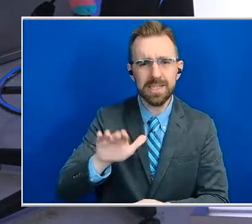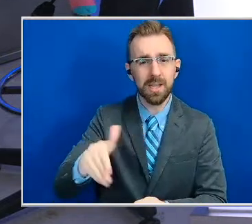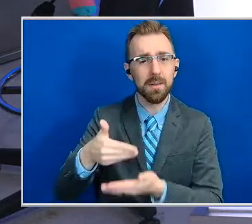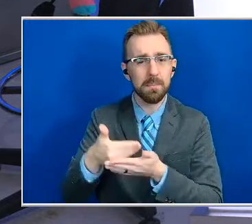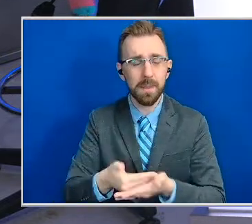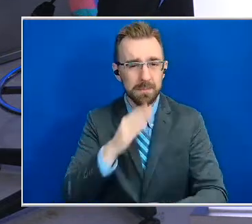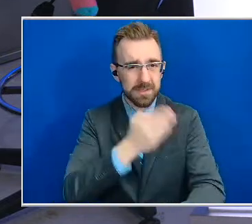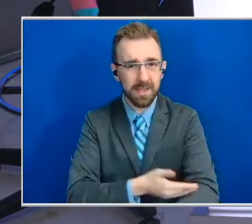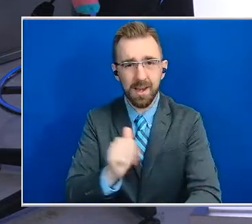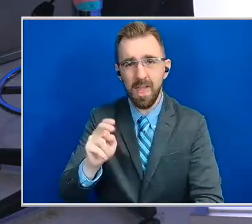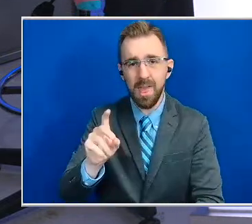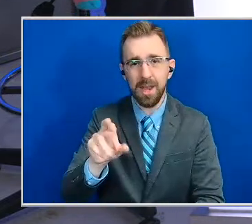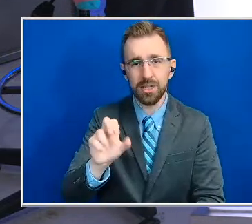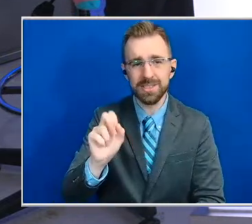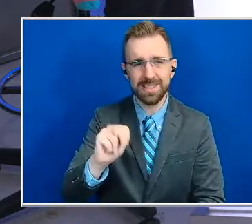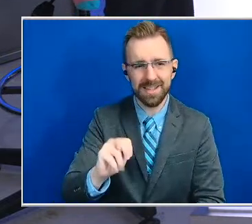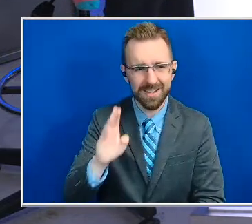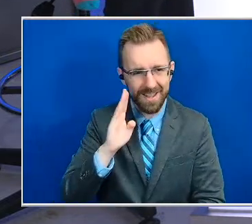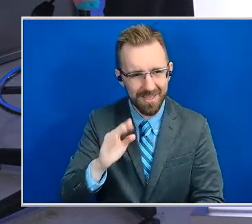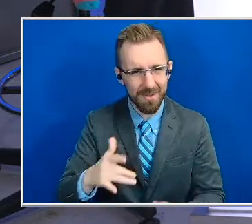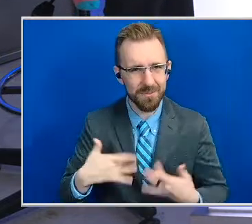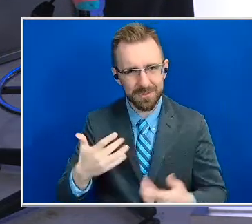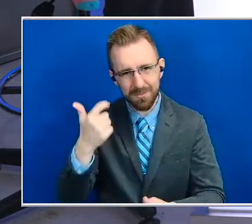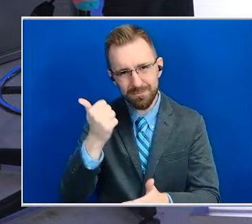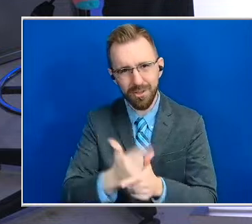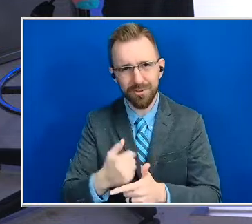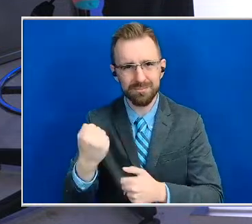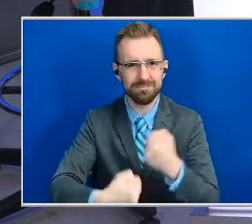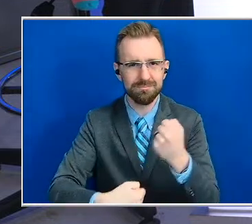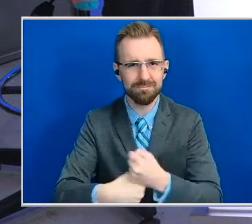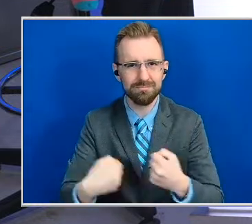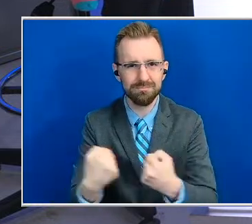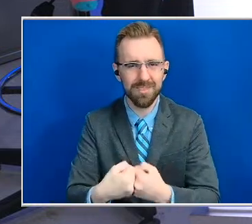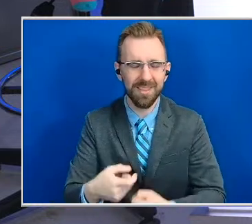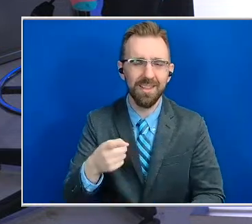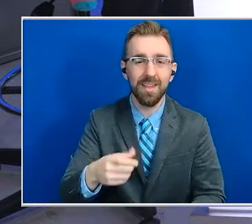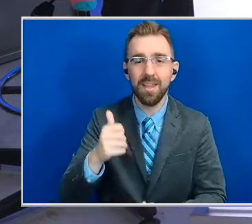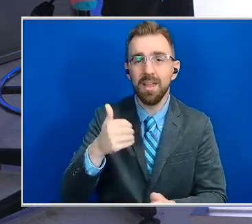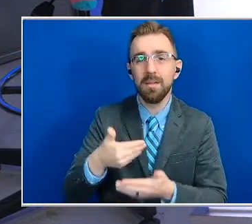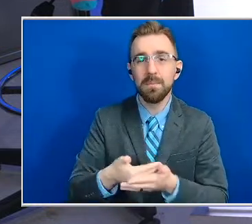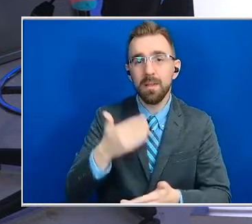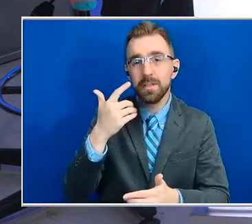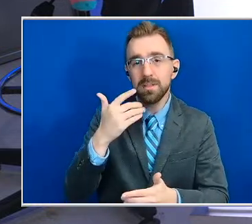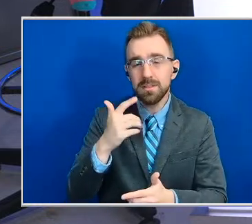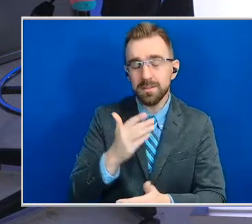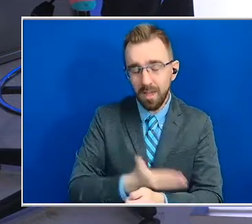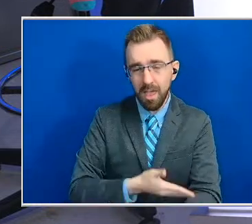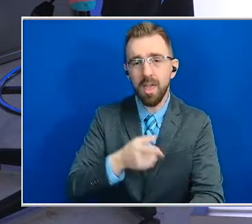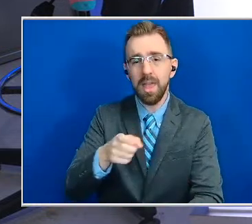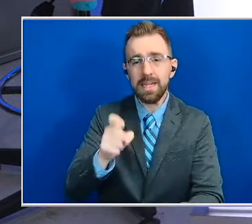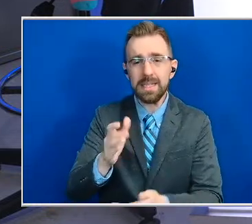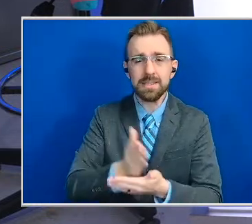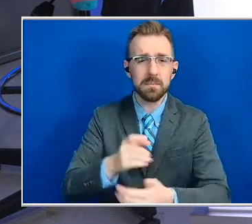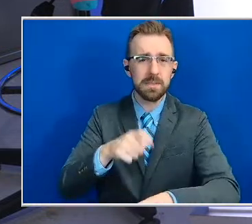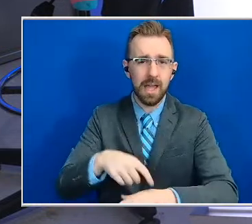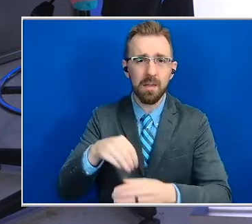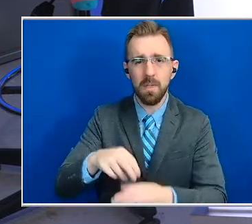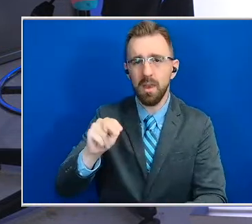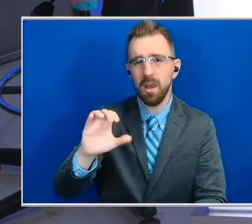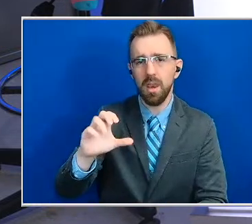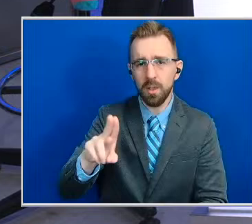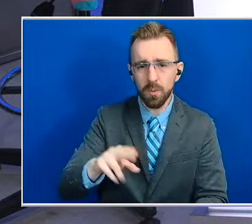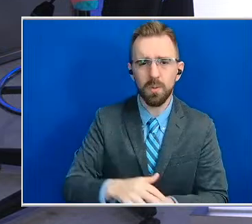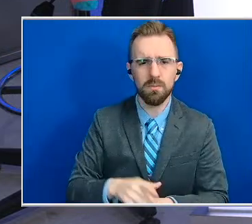Hi, Anderson. What's up, brother? Your baby son, Anderson, needed some time in the NICU. Were you able to